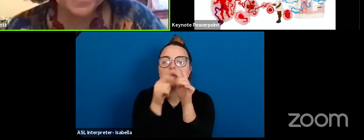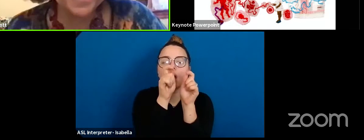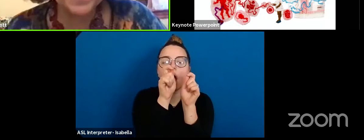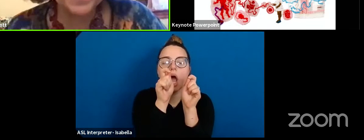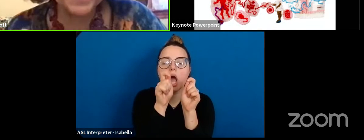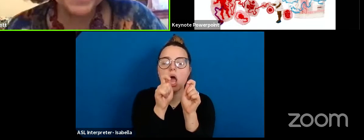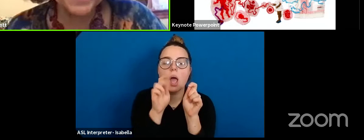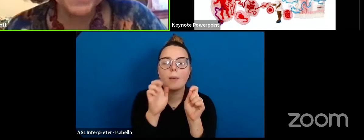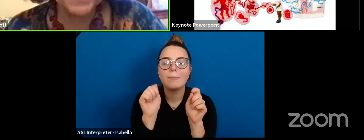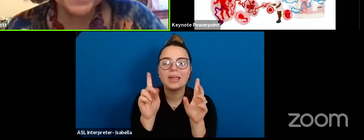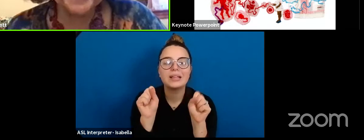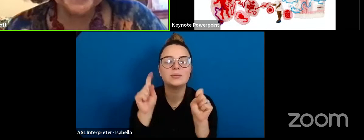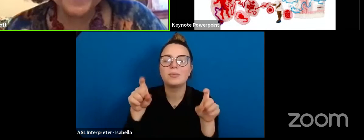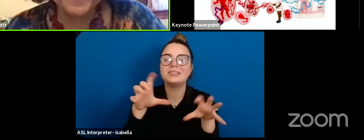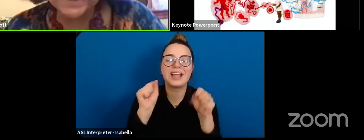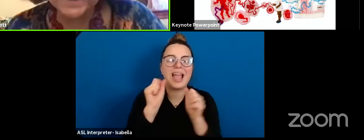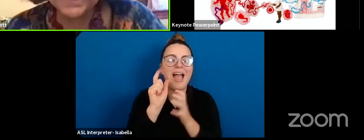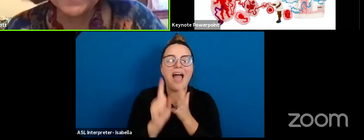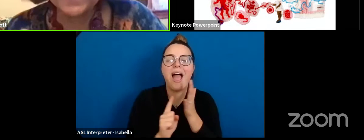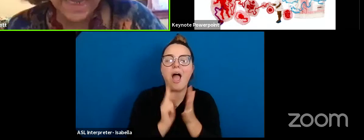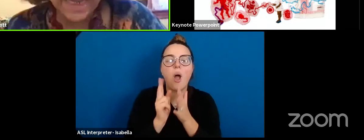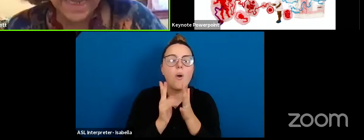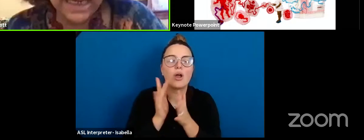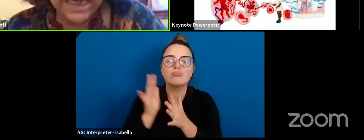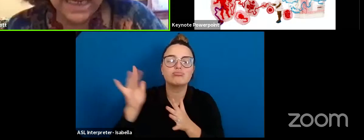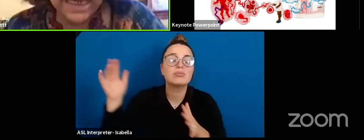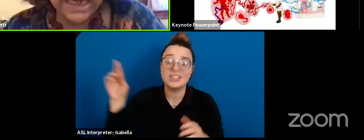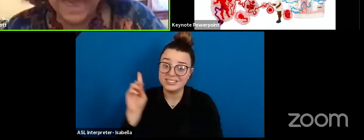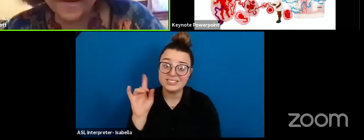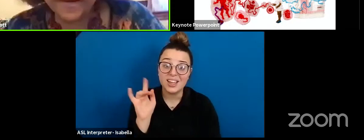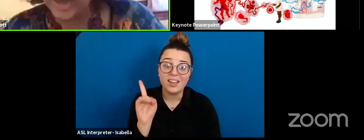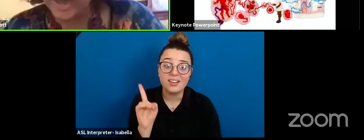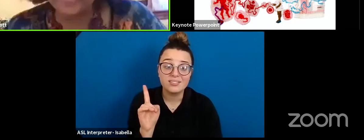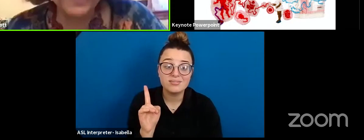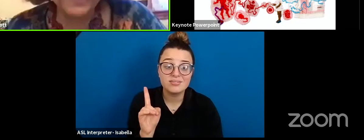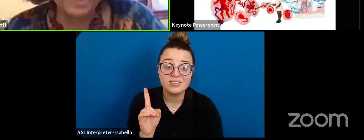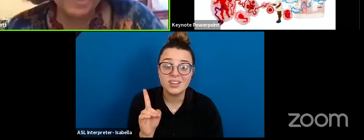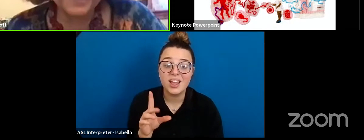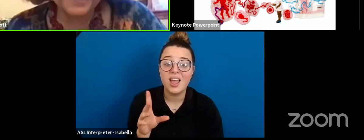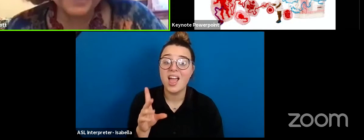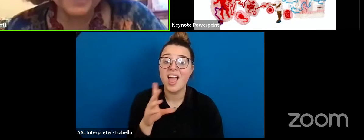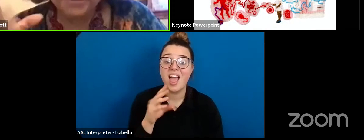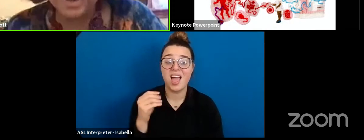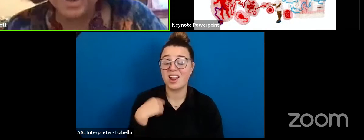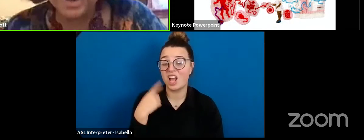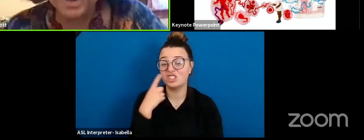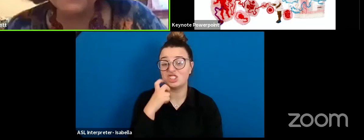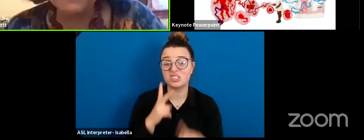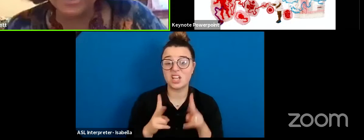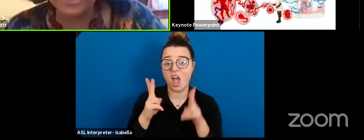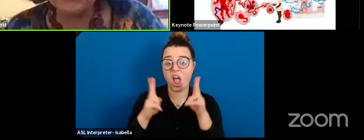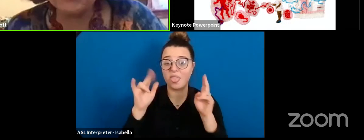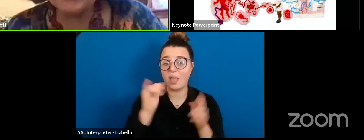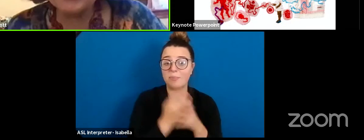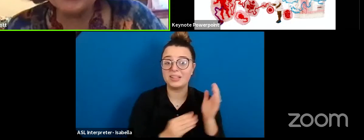hours. It did. And I just cut this piece up and I'm going to make it even